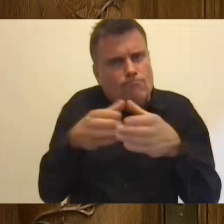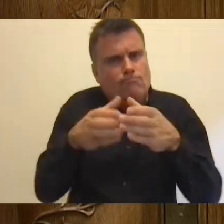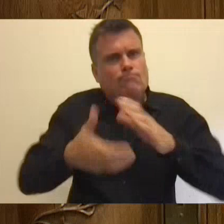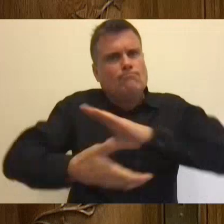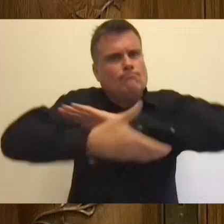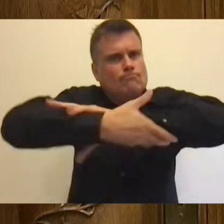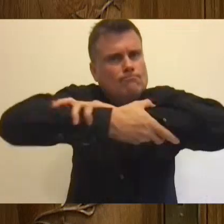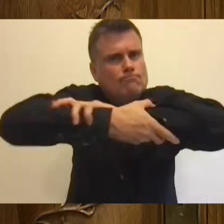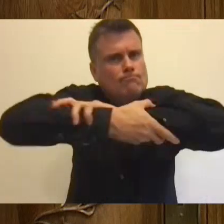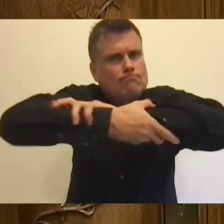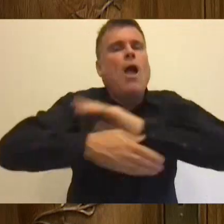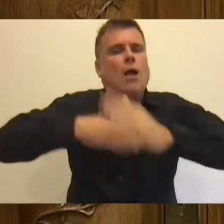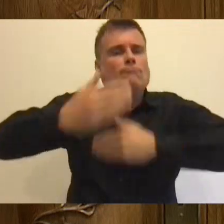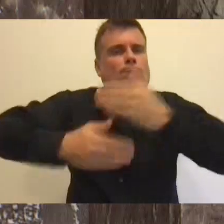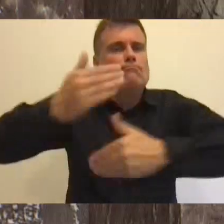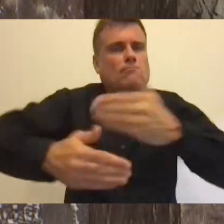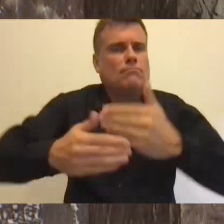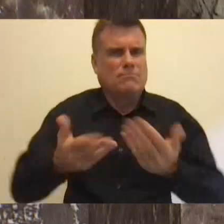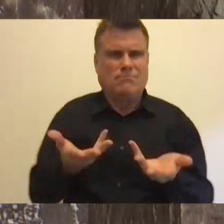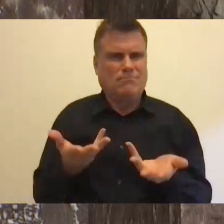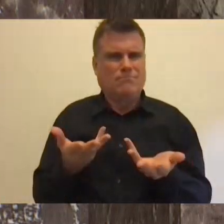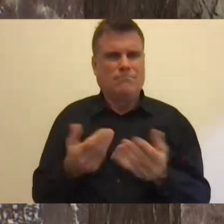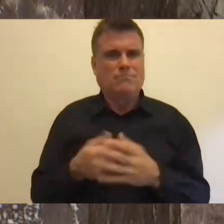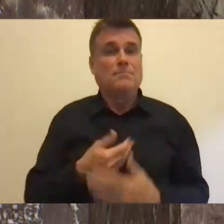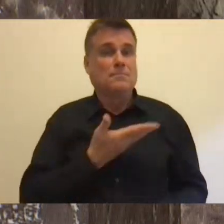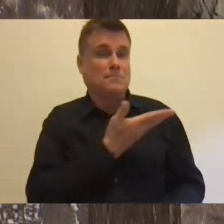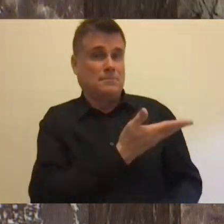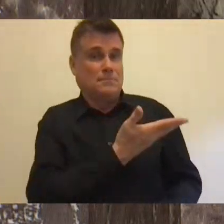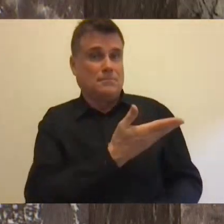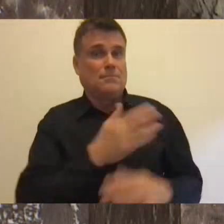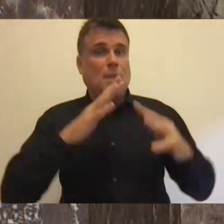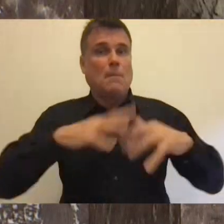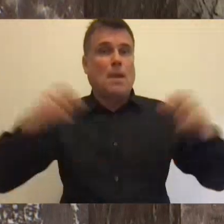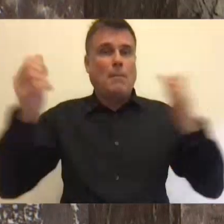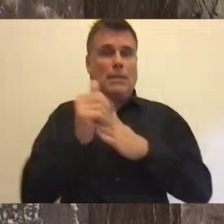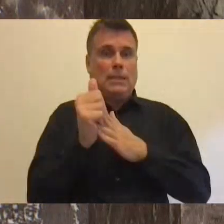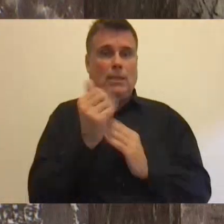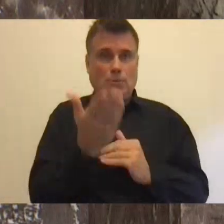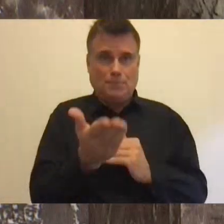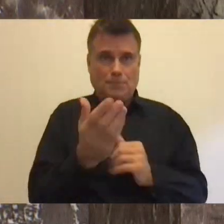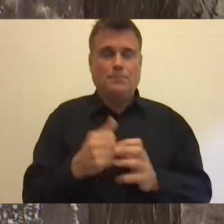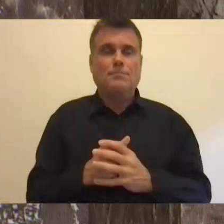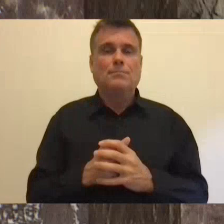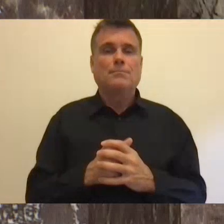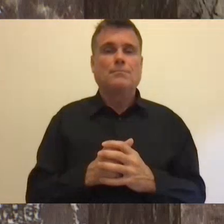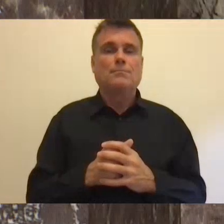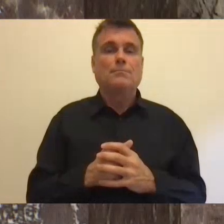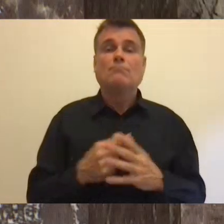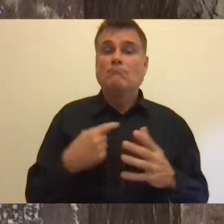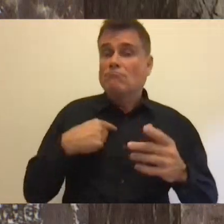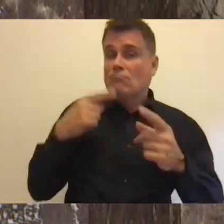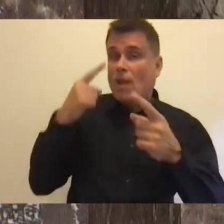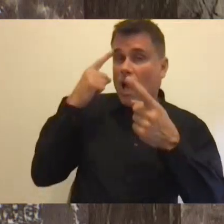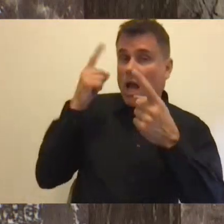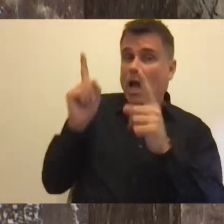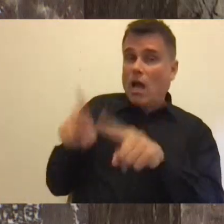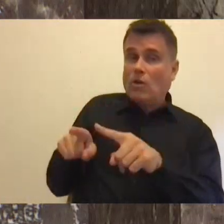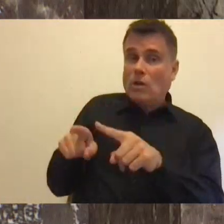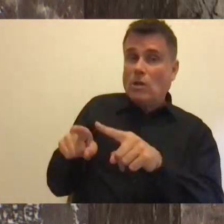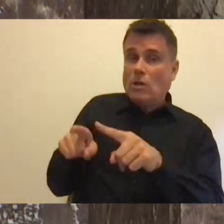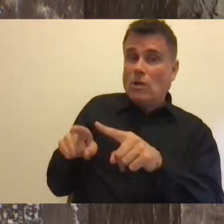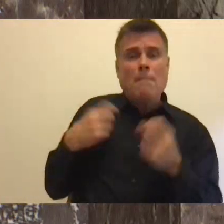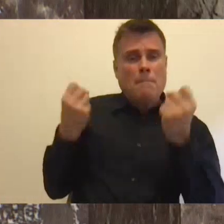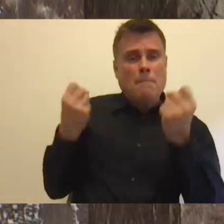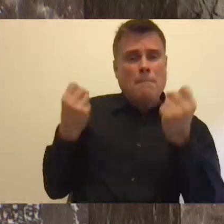Government House Leader. Honourable Speaker, again, I agree with the member that there are a lot of serious issues that British Columbians are dealing